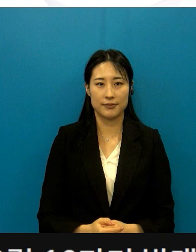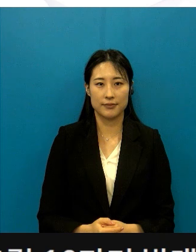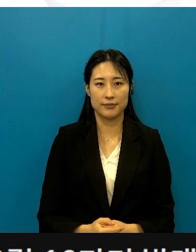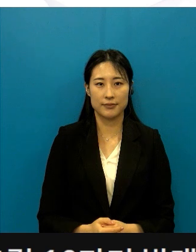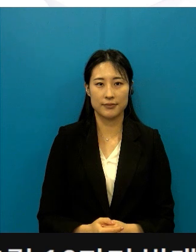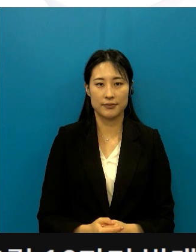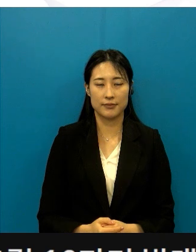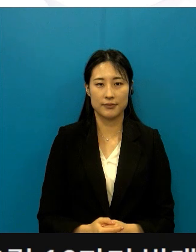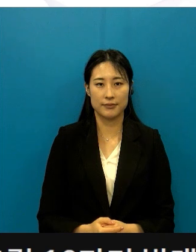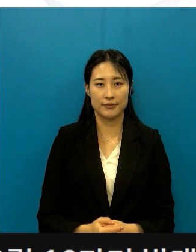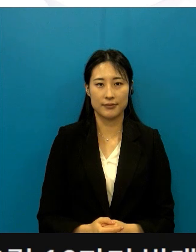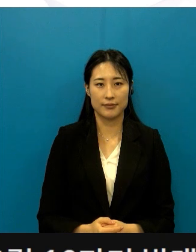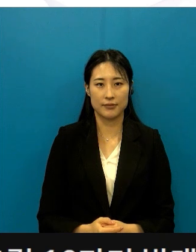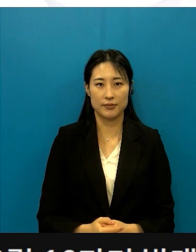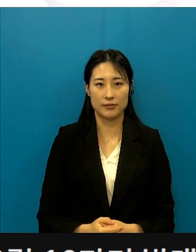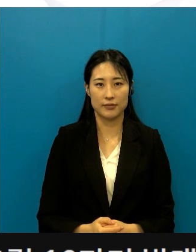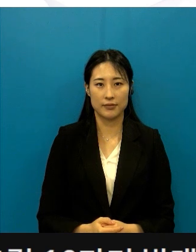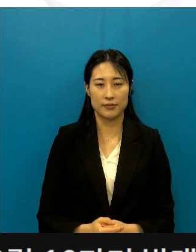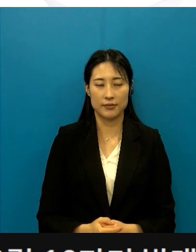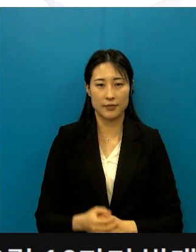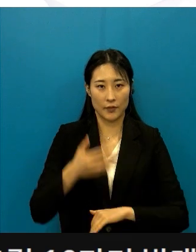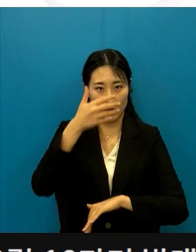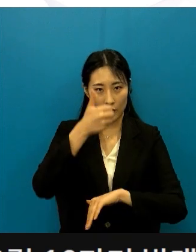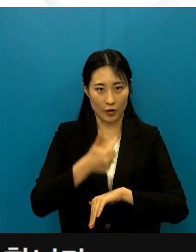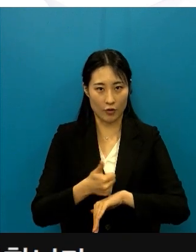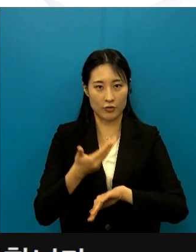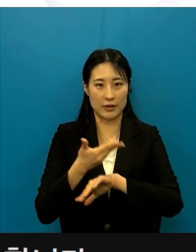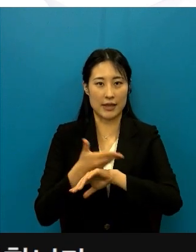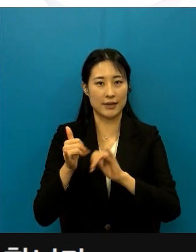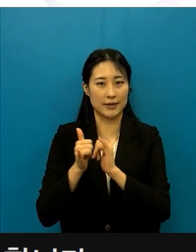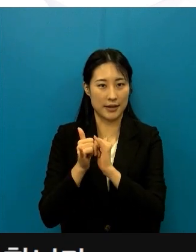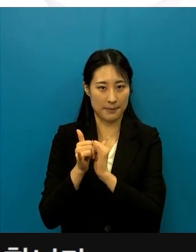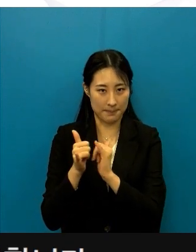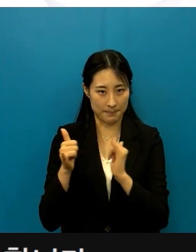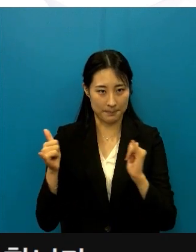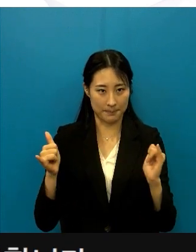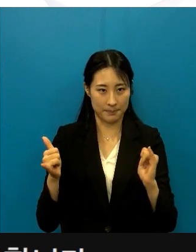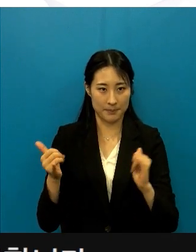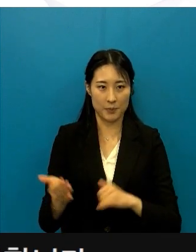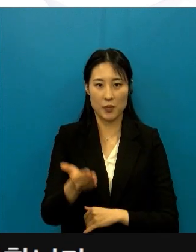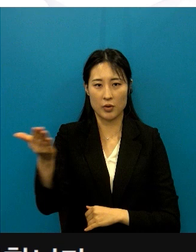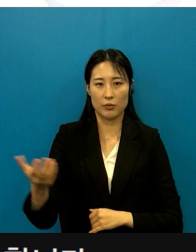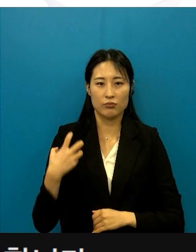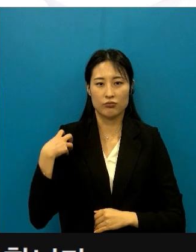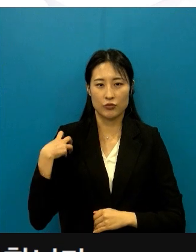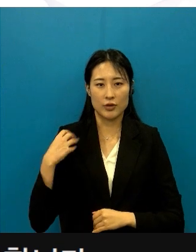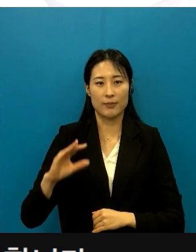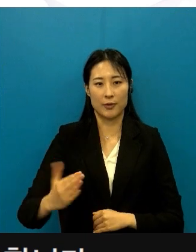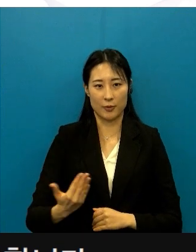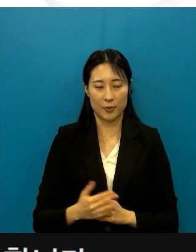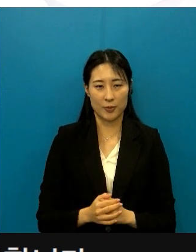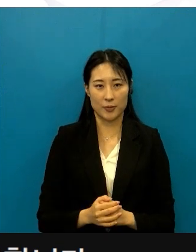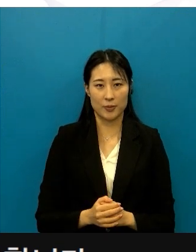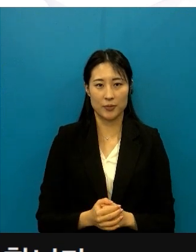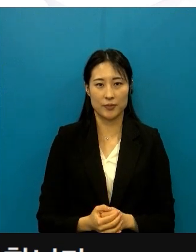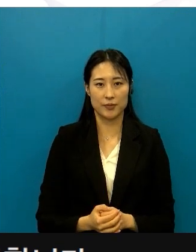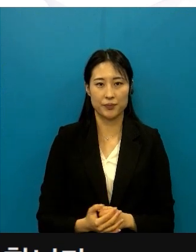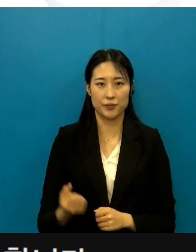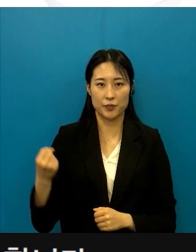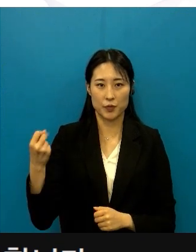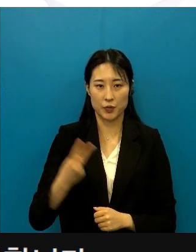burden on others, and slippery slope in the opposite direction,